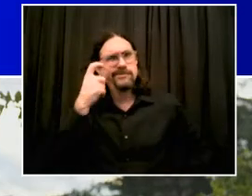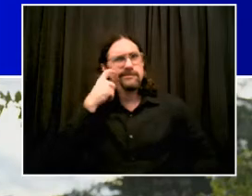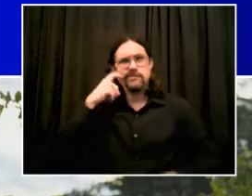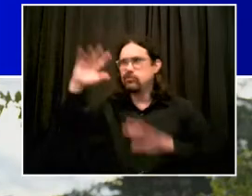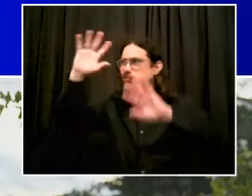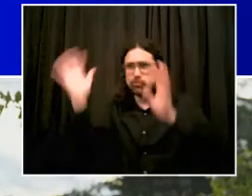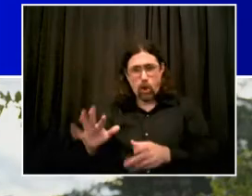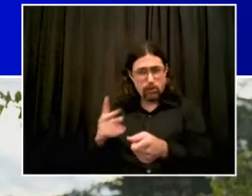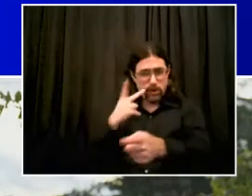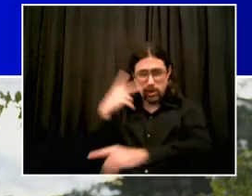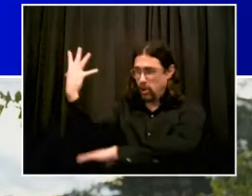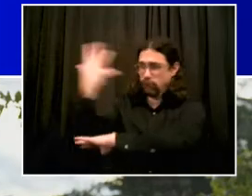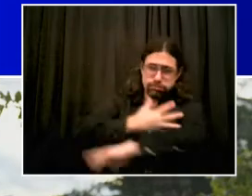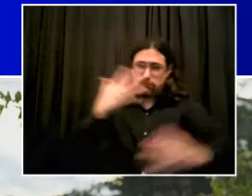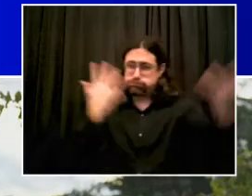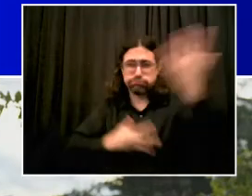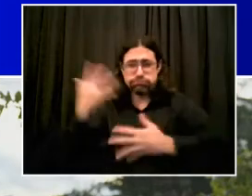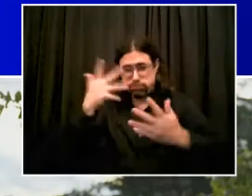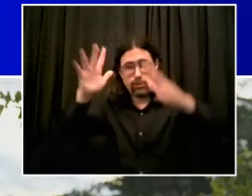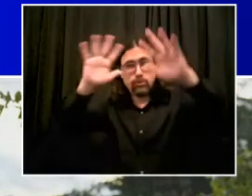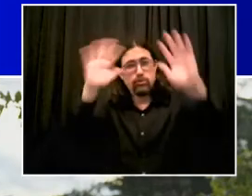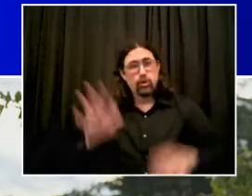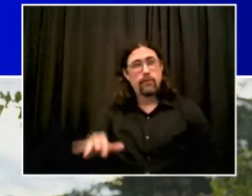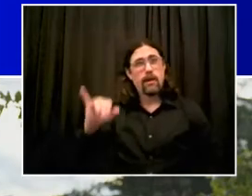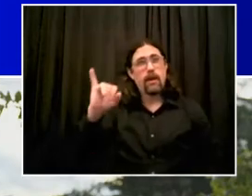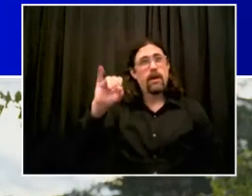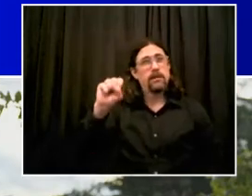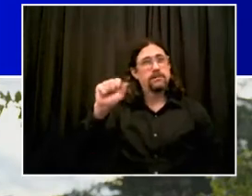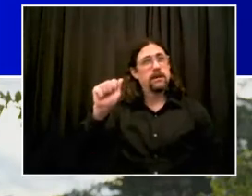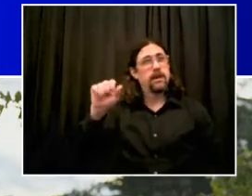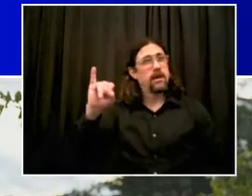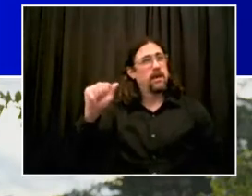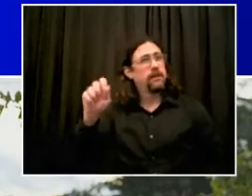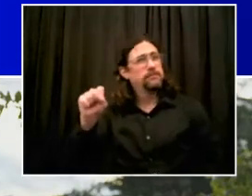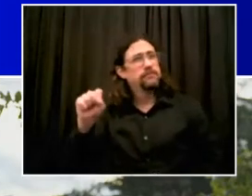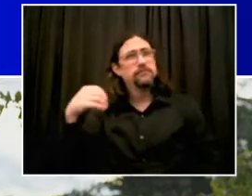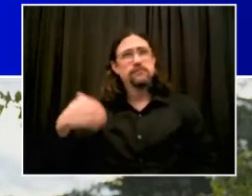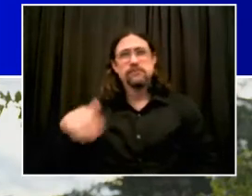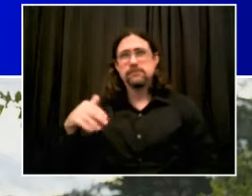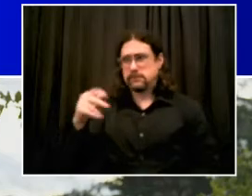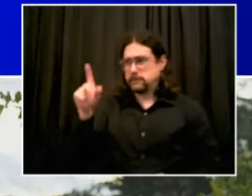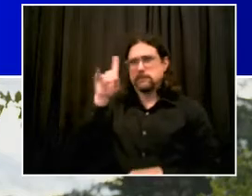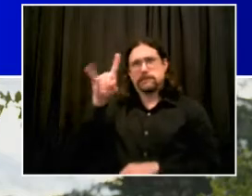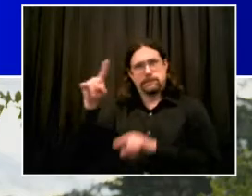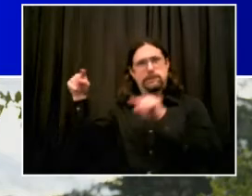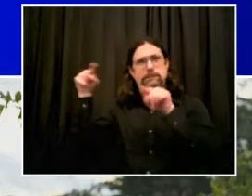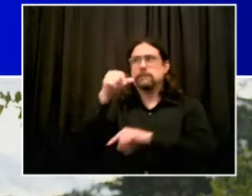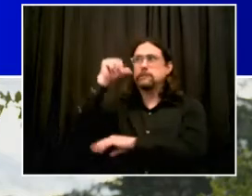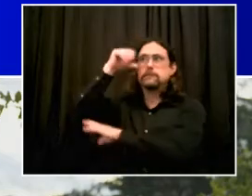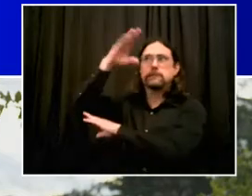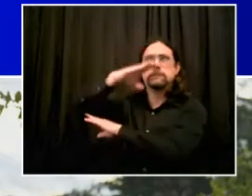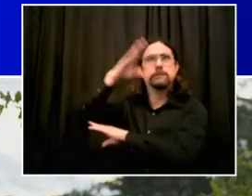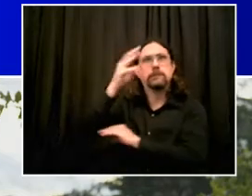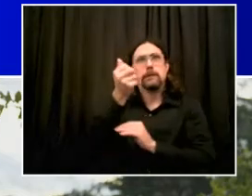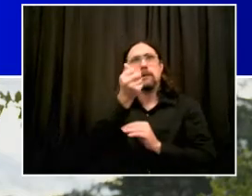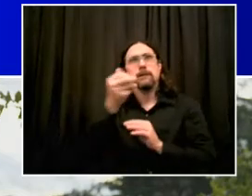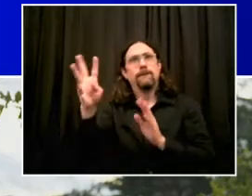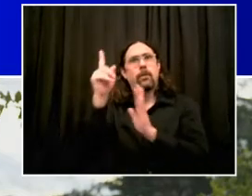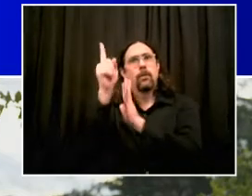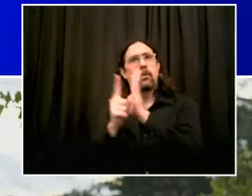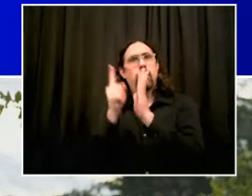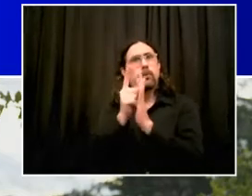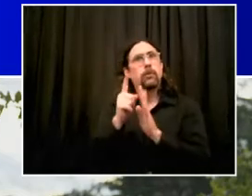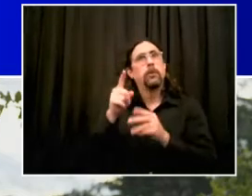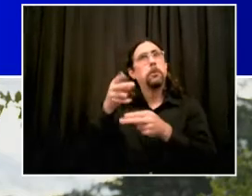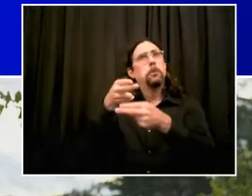one of many, many examples of the destruction that this storm caused. Now, here's the truth. This is turning out to be